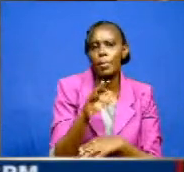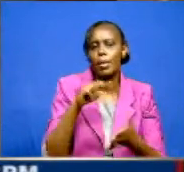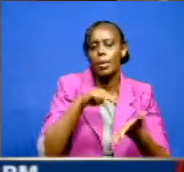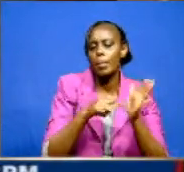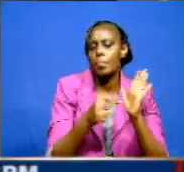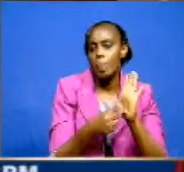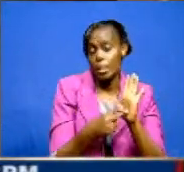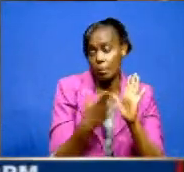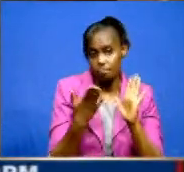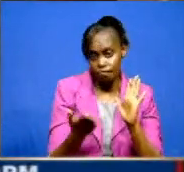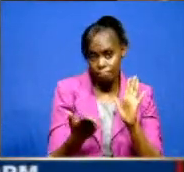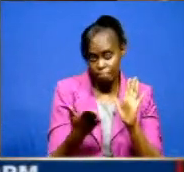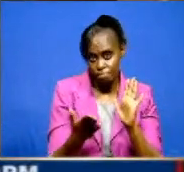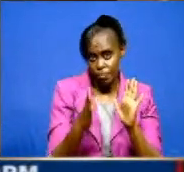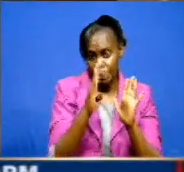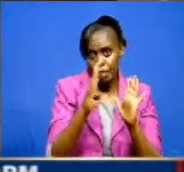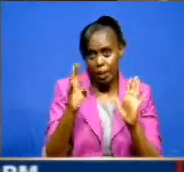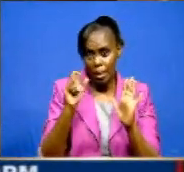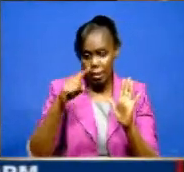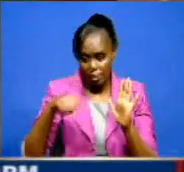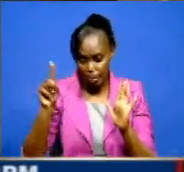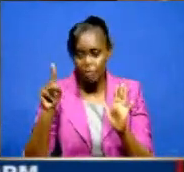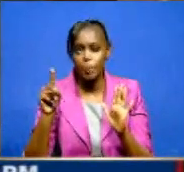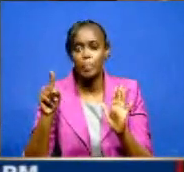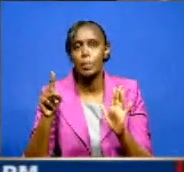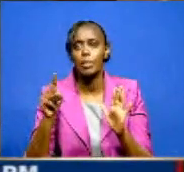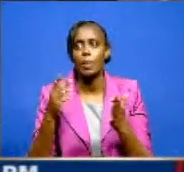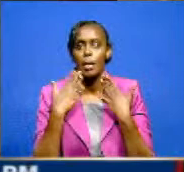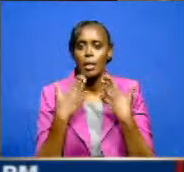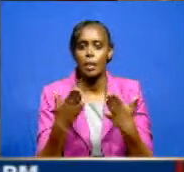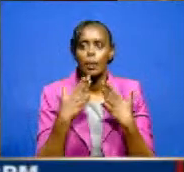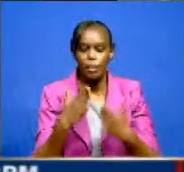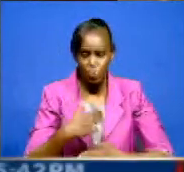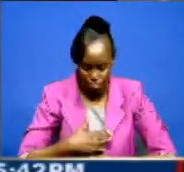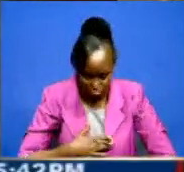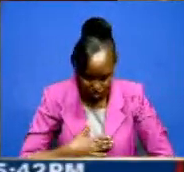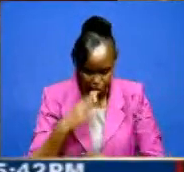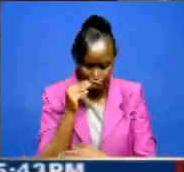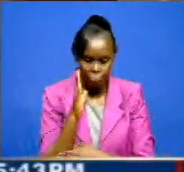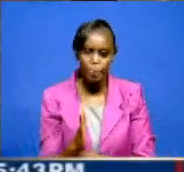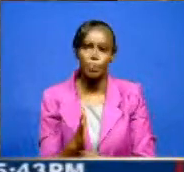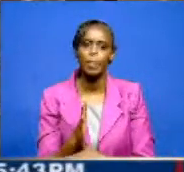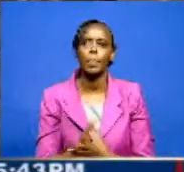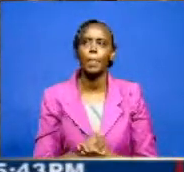change if BBI report passes. Thank you, Mr. Speaker. Okay.